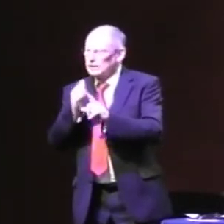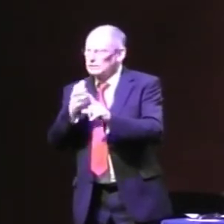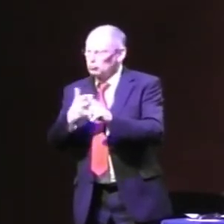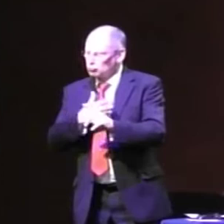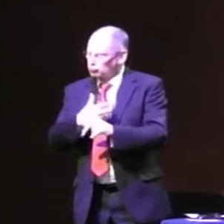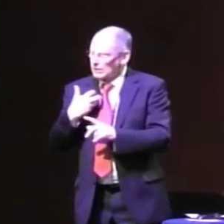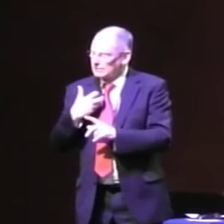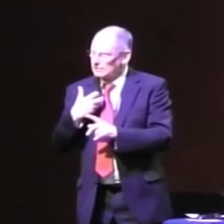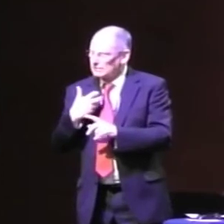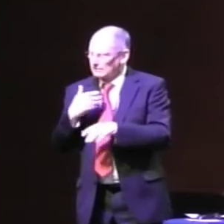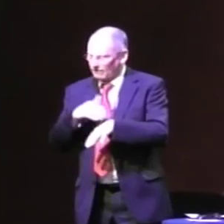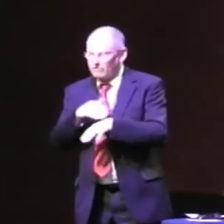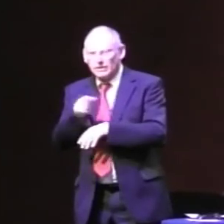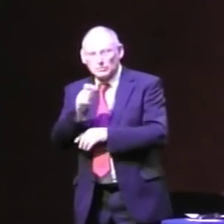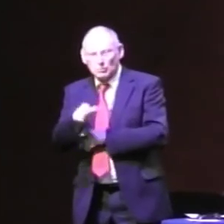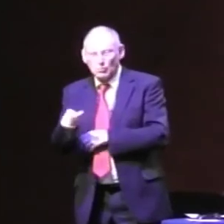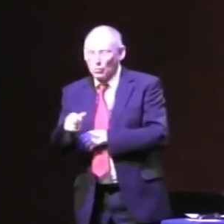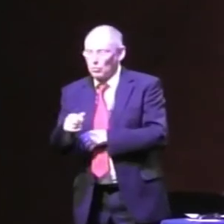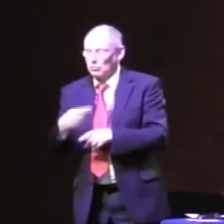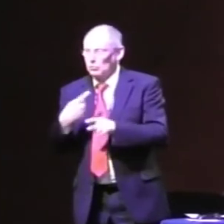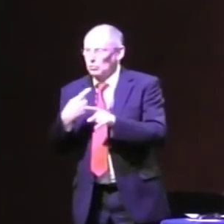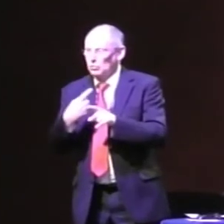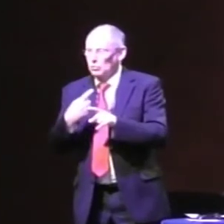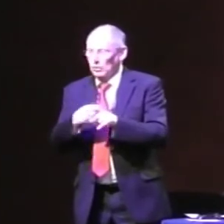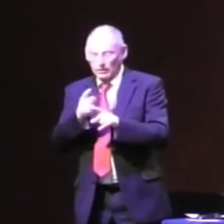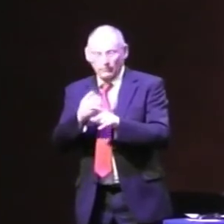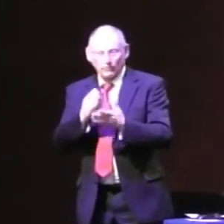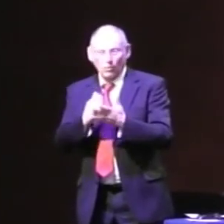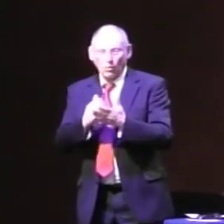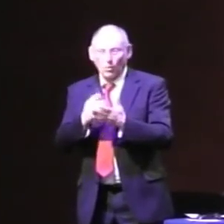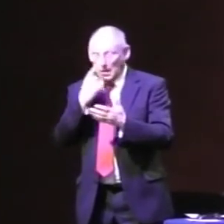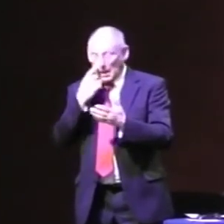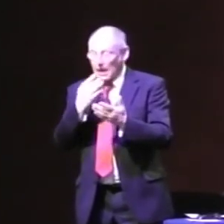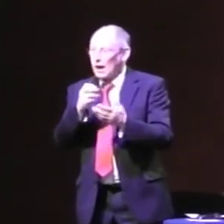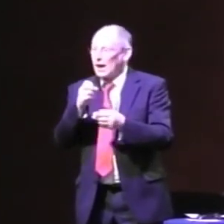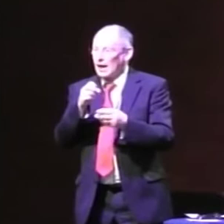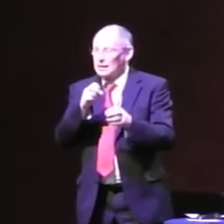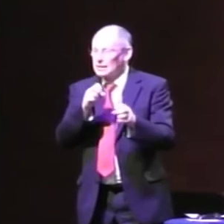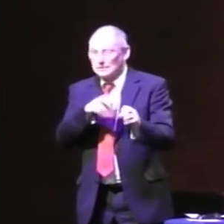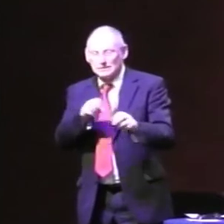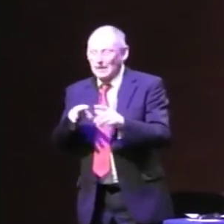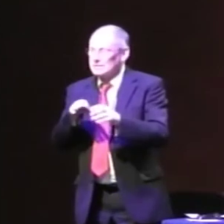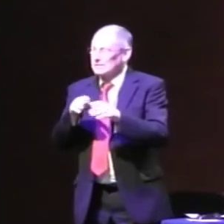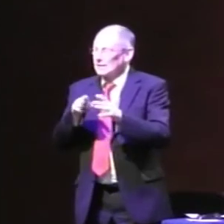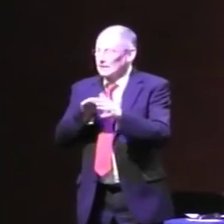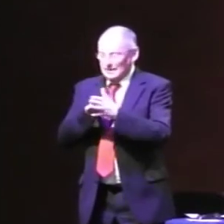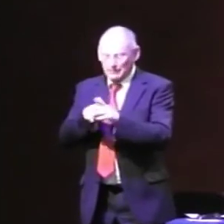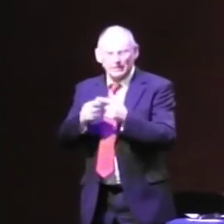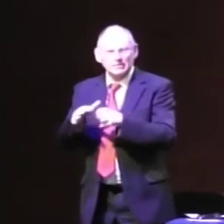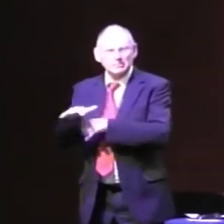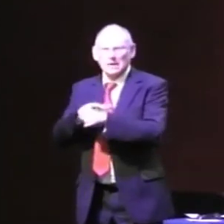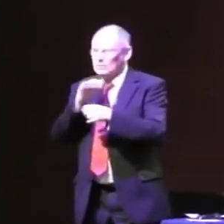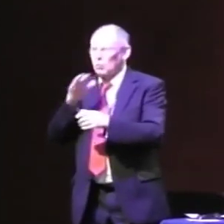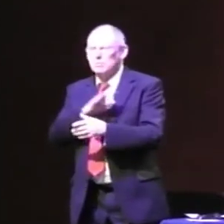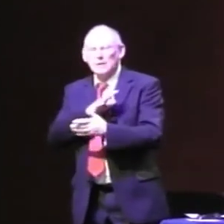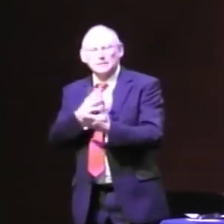the pupils from having to suddenly undertake a dance exam, for example, in a completely different space that they're not prepared to